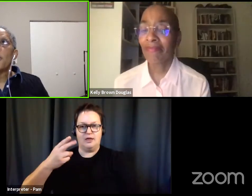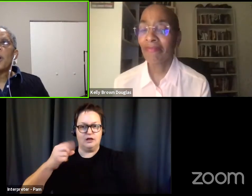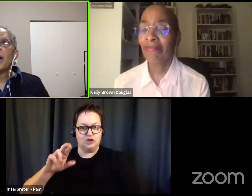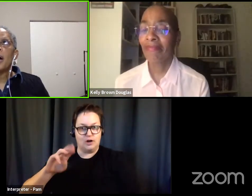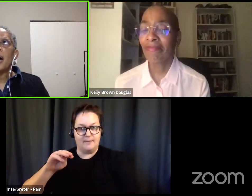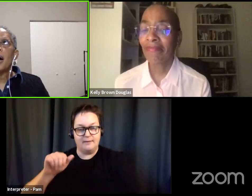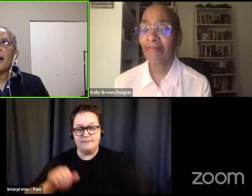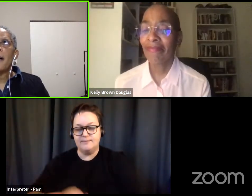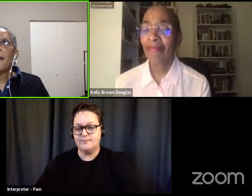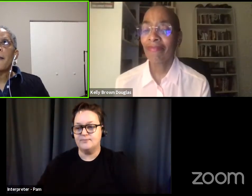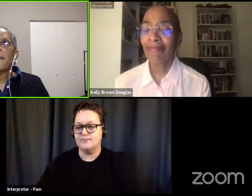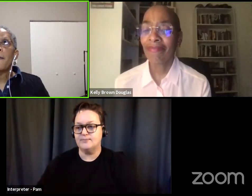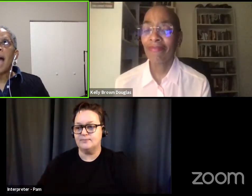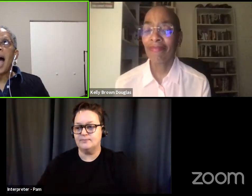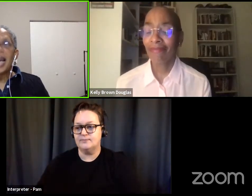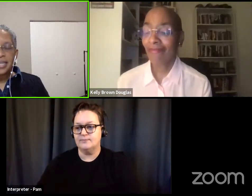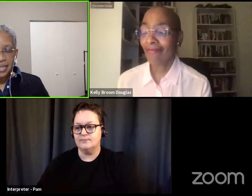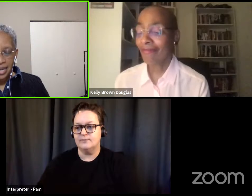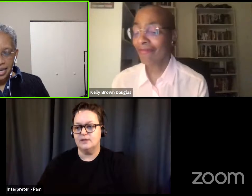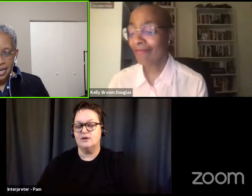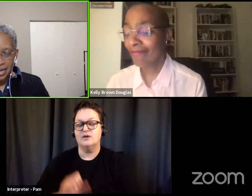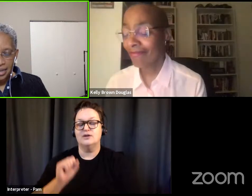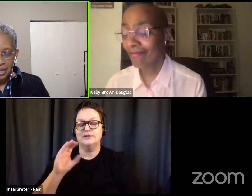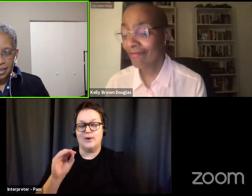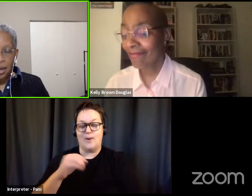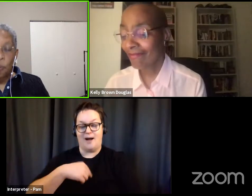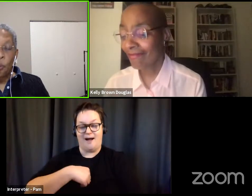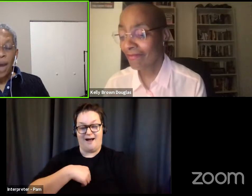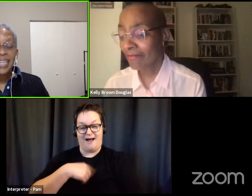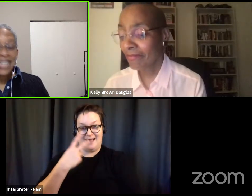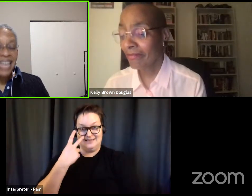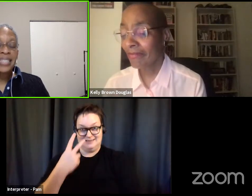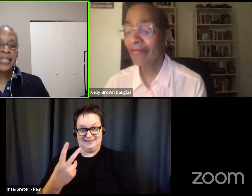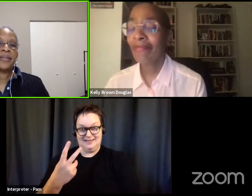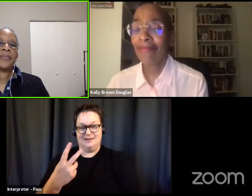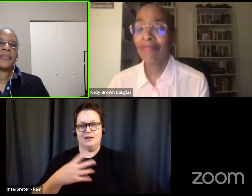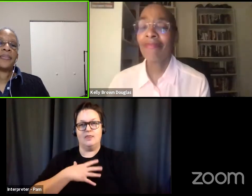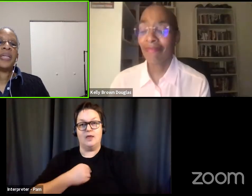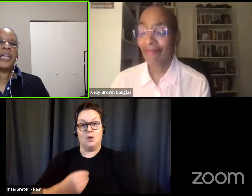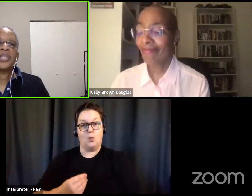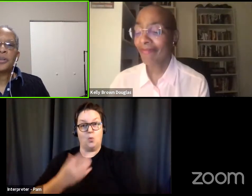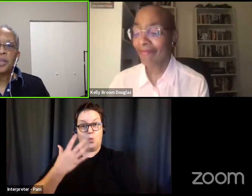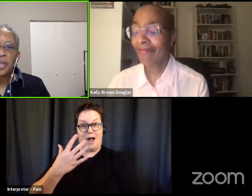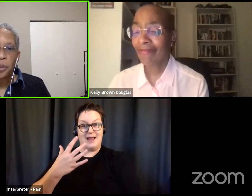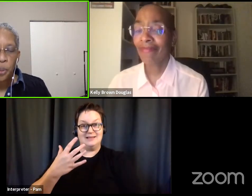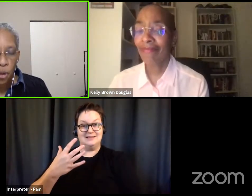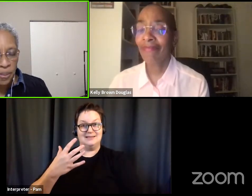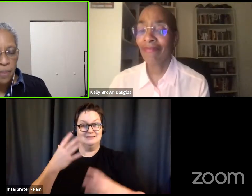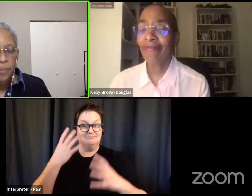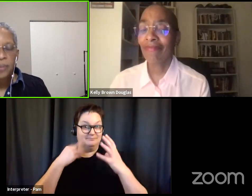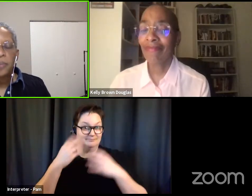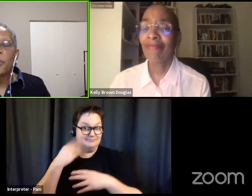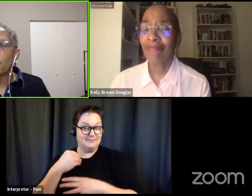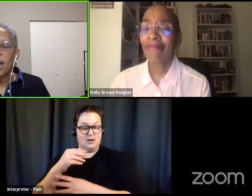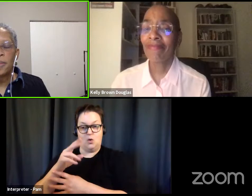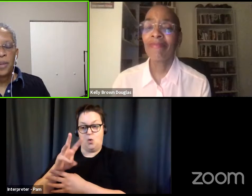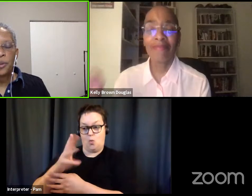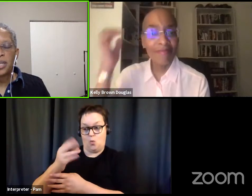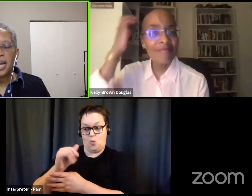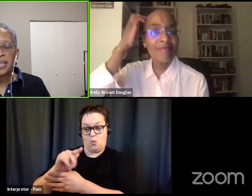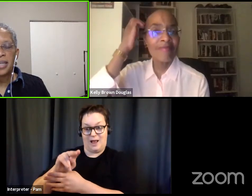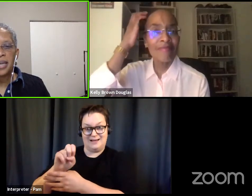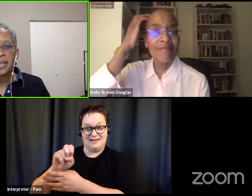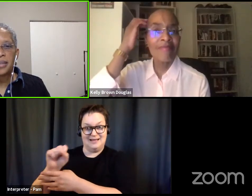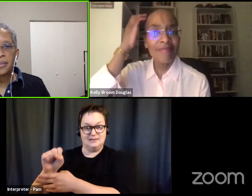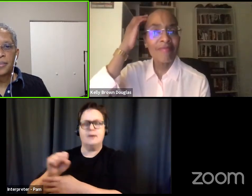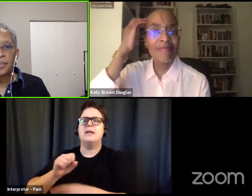So I see that whiteness, because certainly there are poor people, poor white people